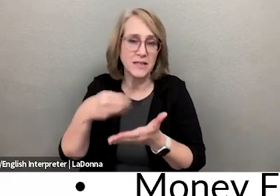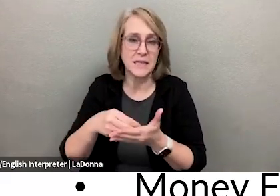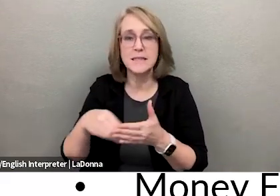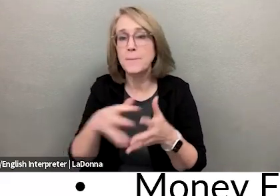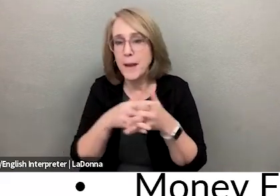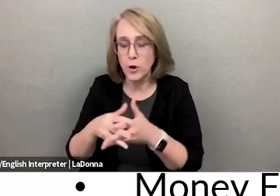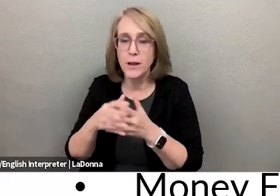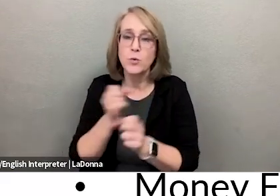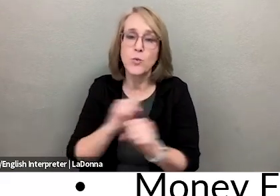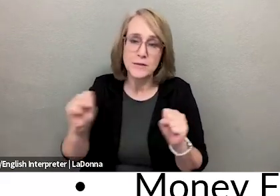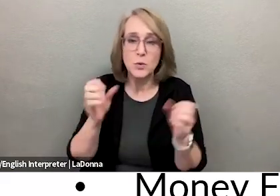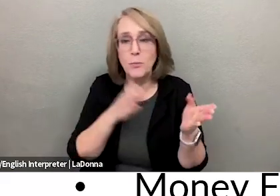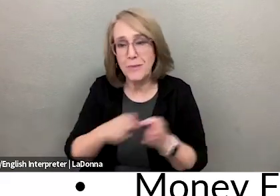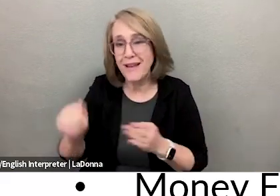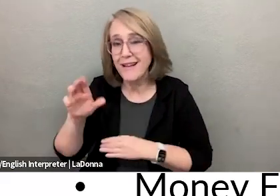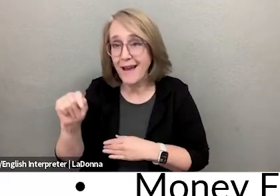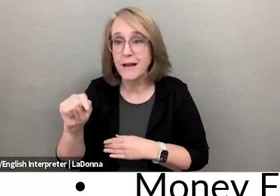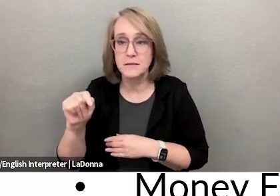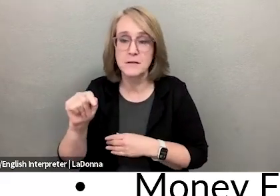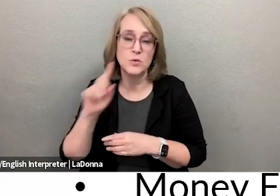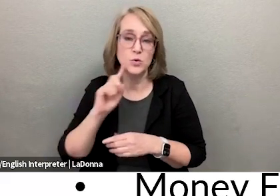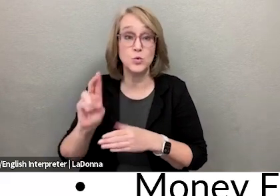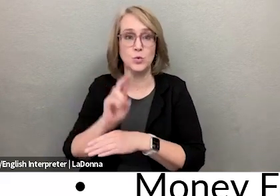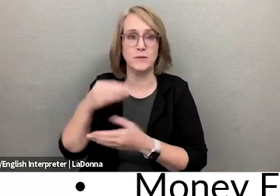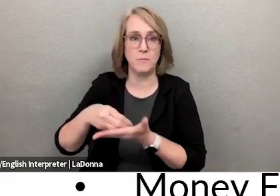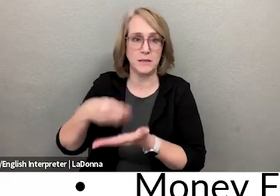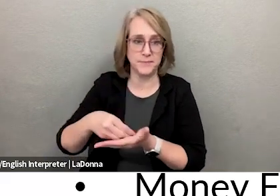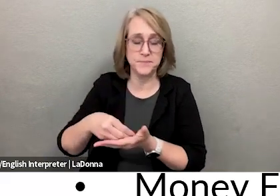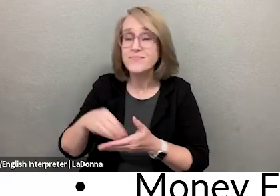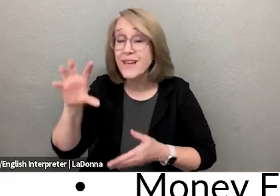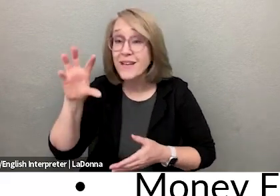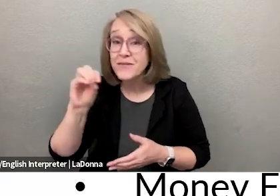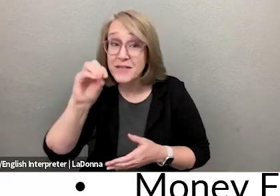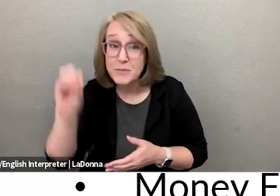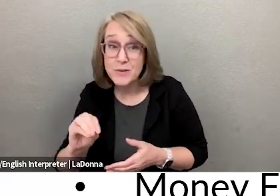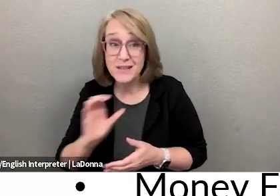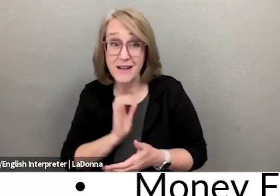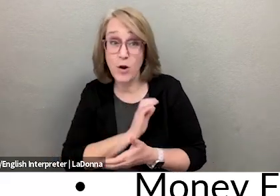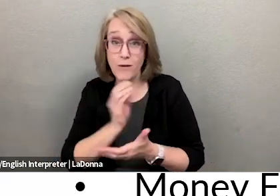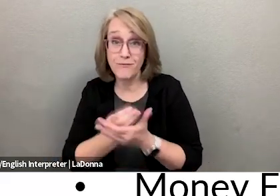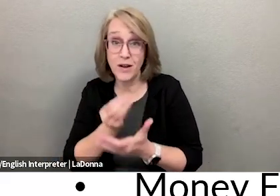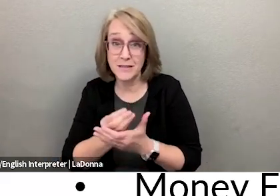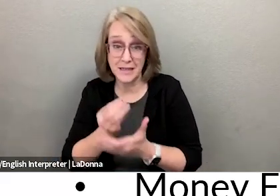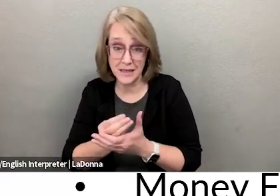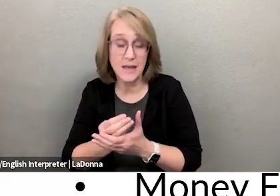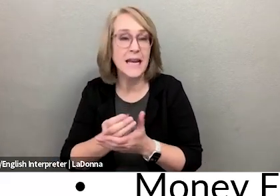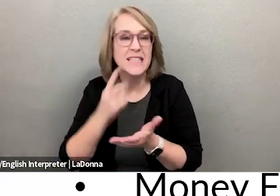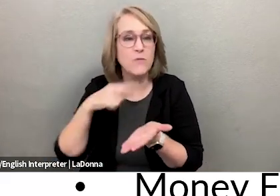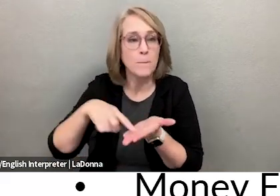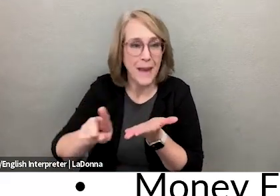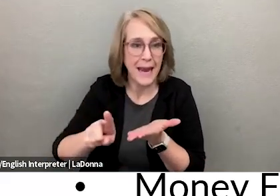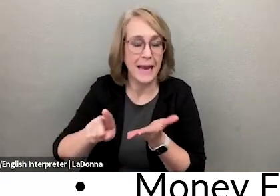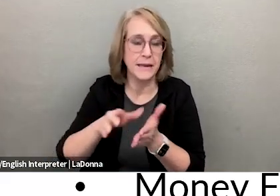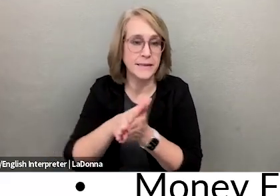initiative. And I want to indicate that almost 50% of our funding is going through to pay incentives